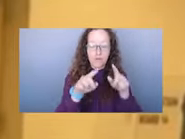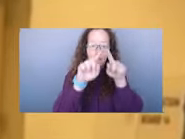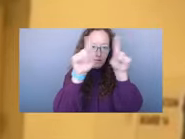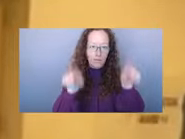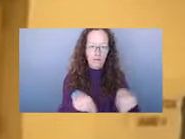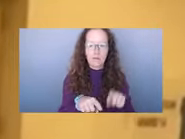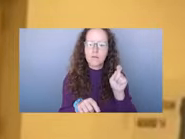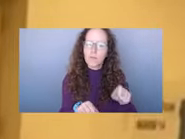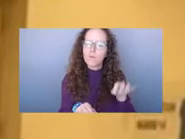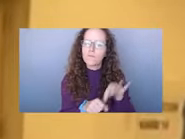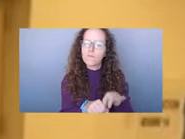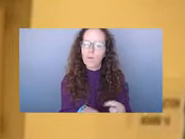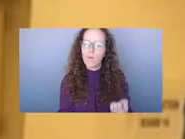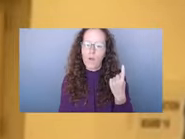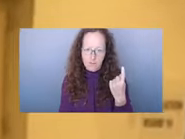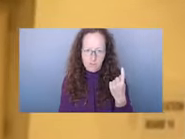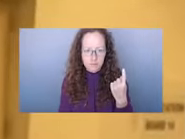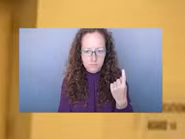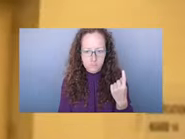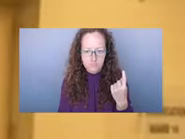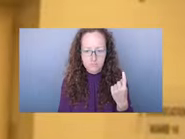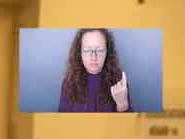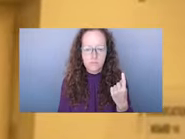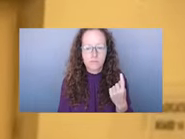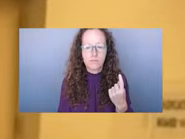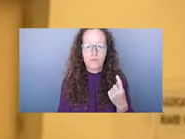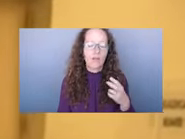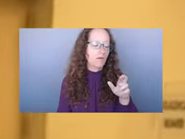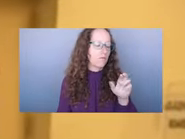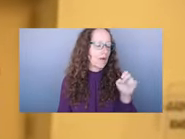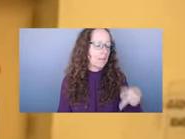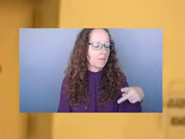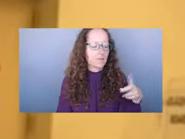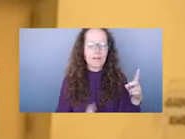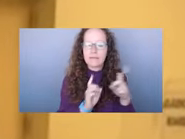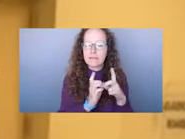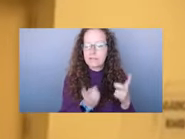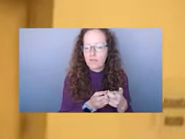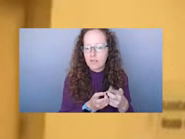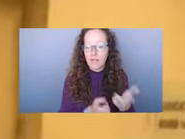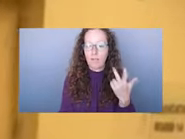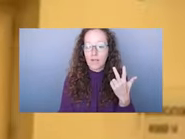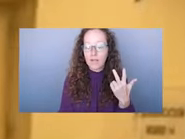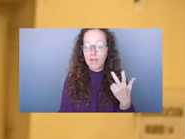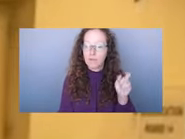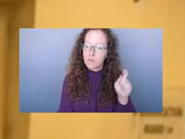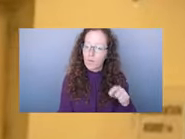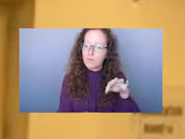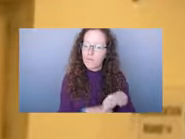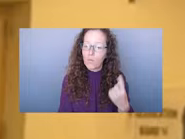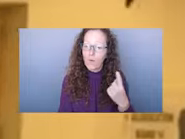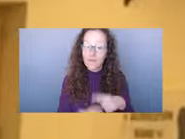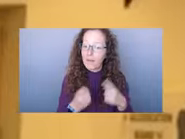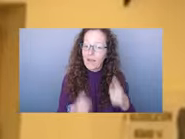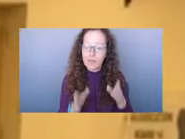vote for one, a district, so representative district three. There's two ovals, right, filled in